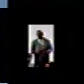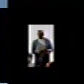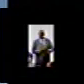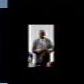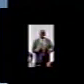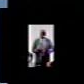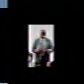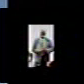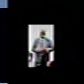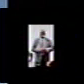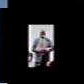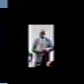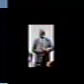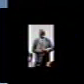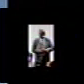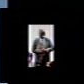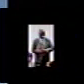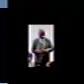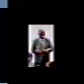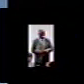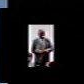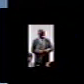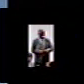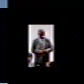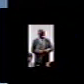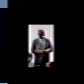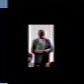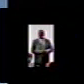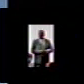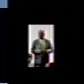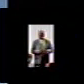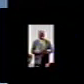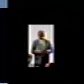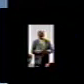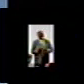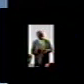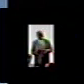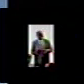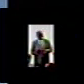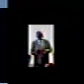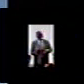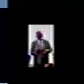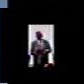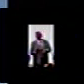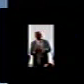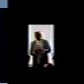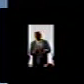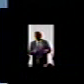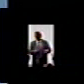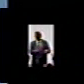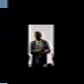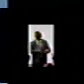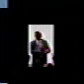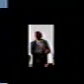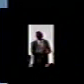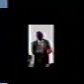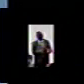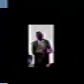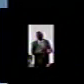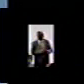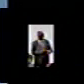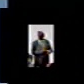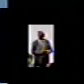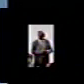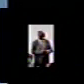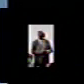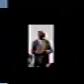18. And these signs shall follow them that believe. I'm one of them.